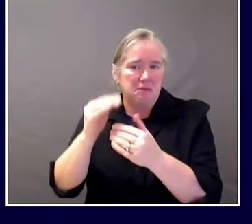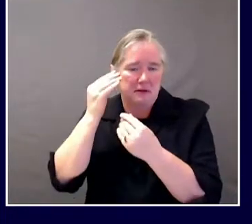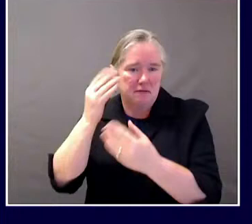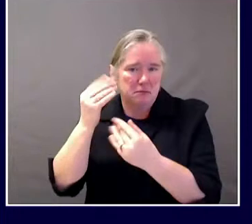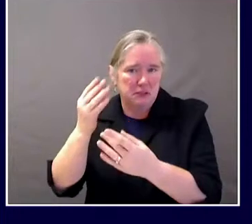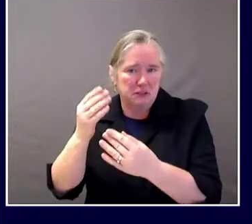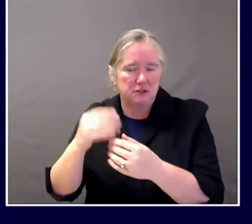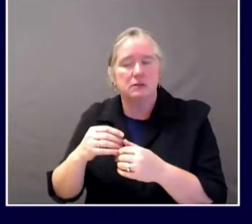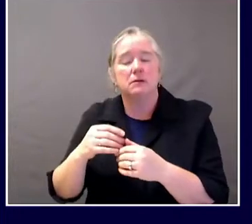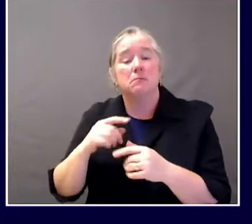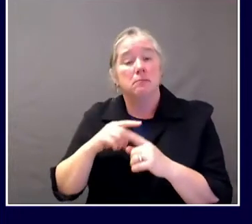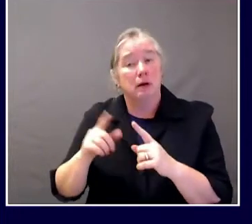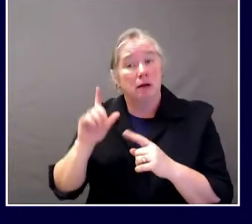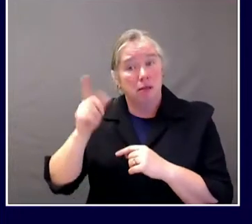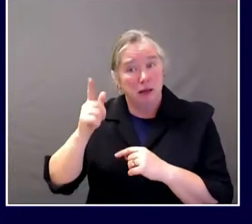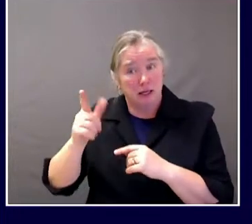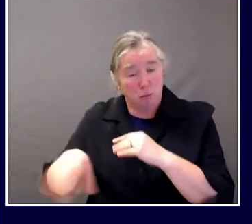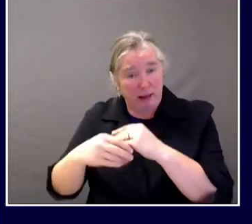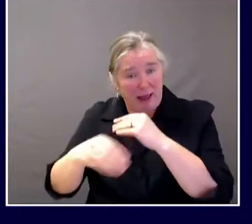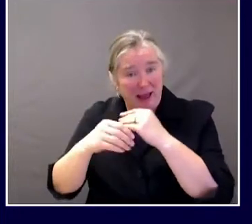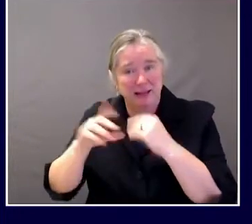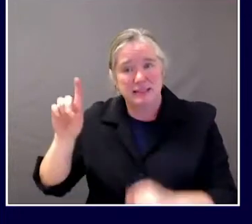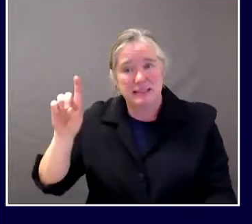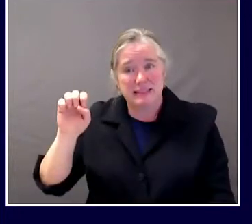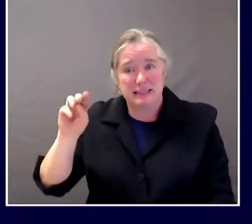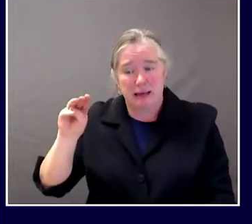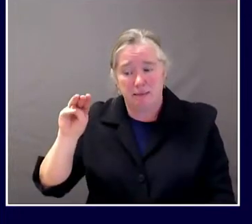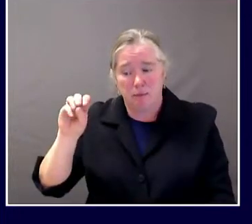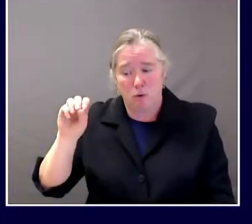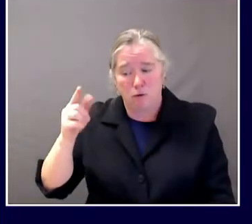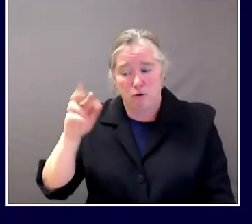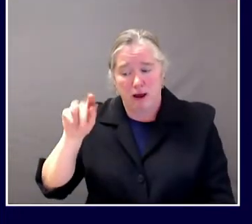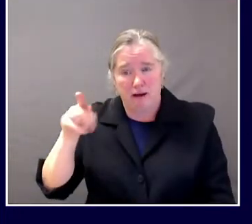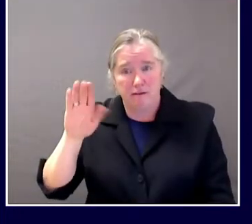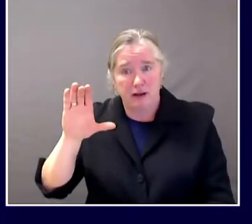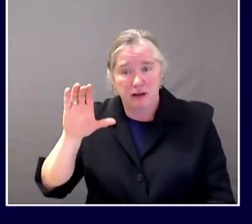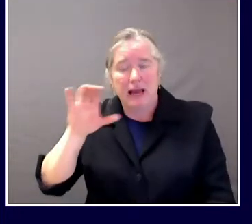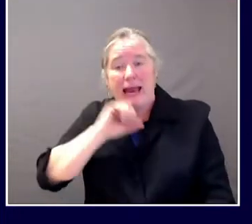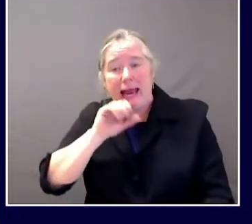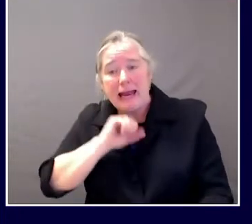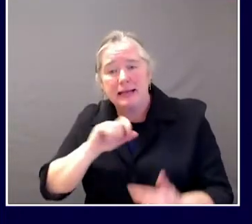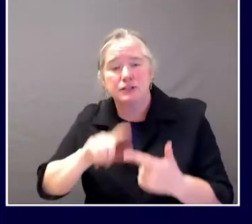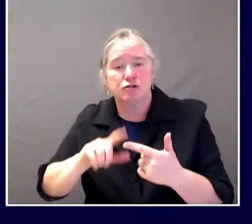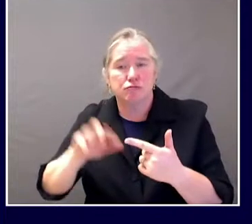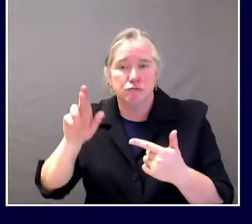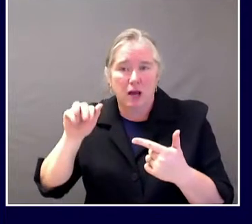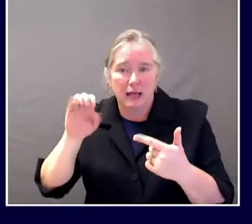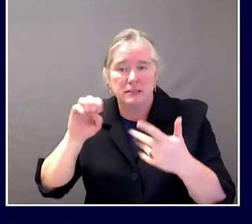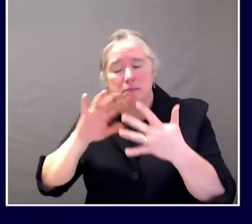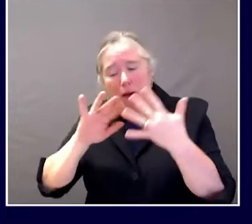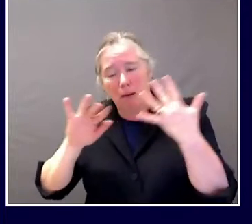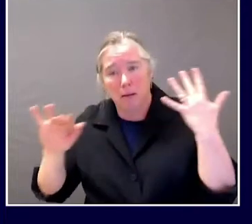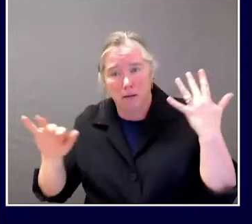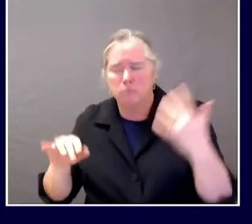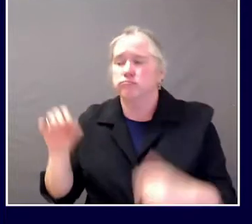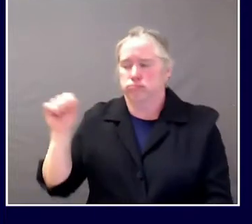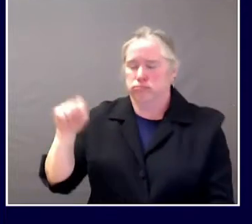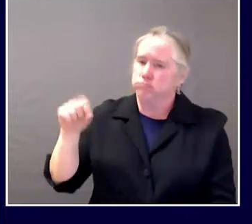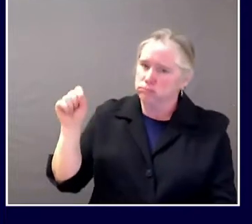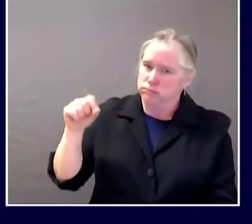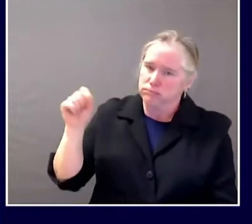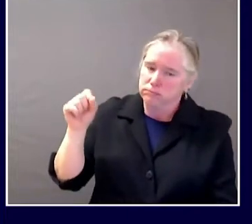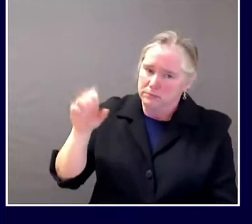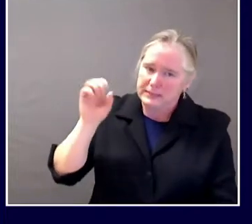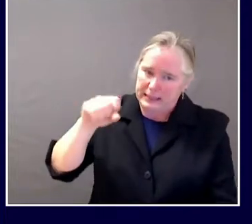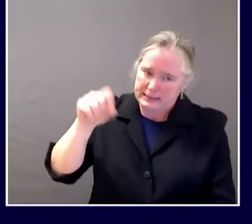like demographics, ages of recipients, things like that. Yep, 100%, Kevin. We have been working